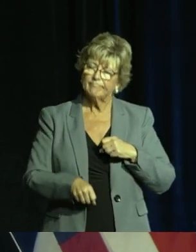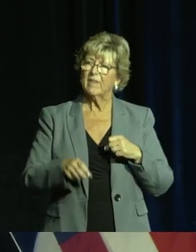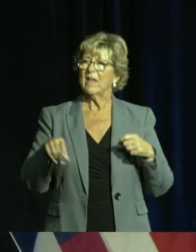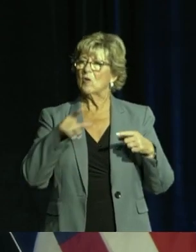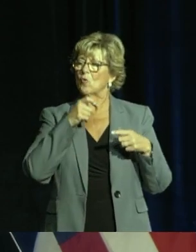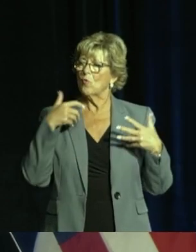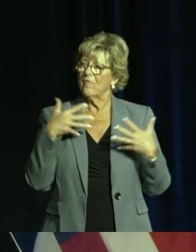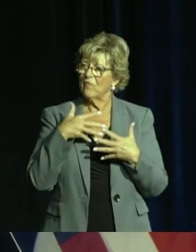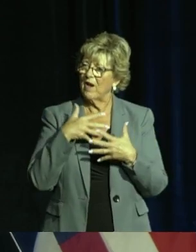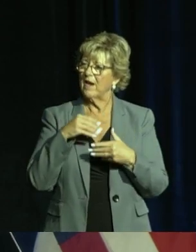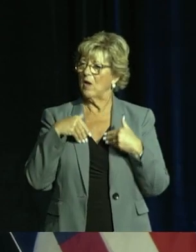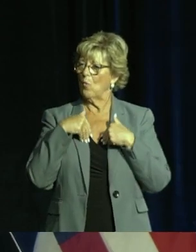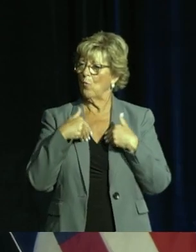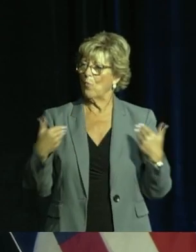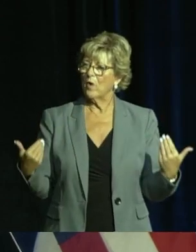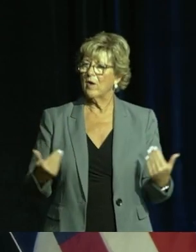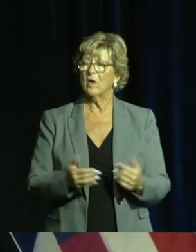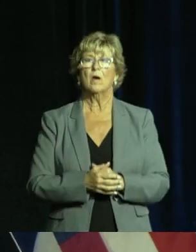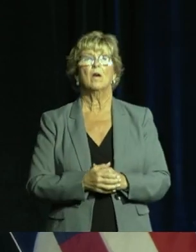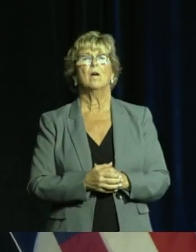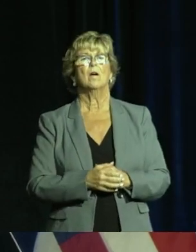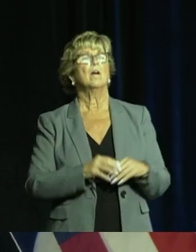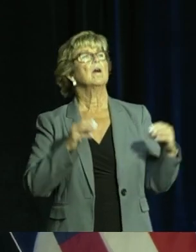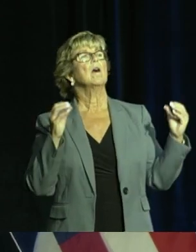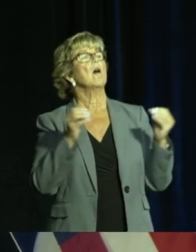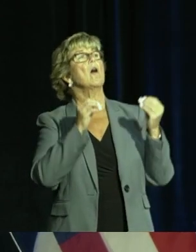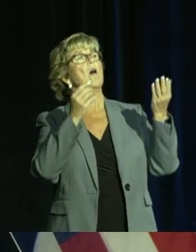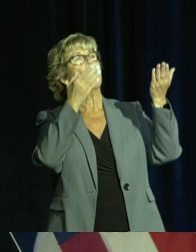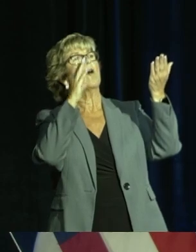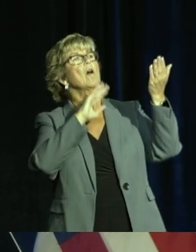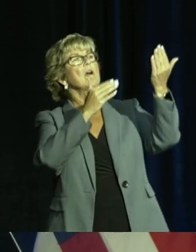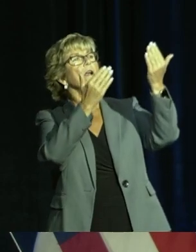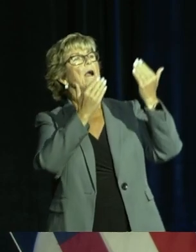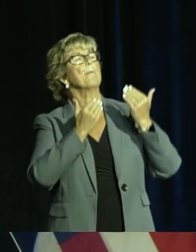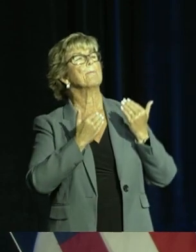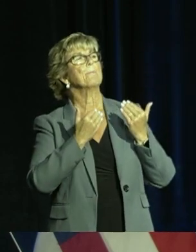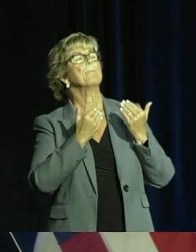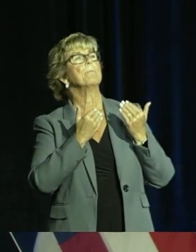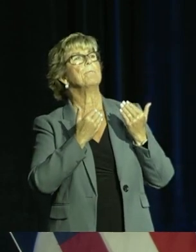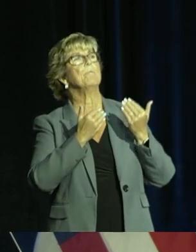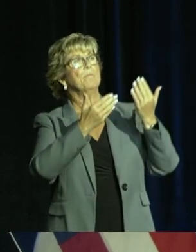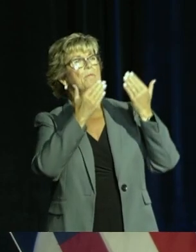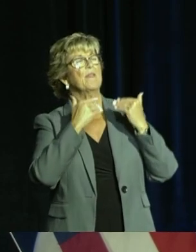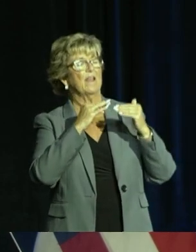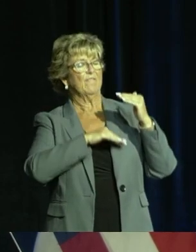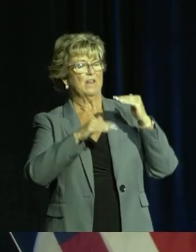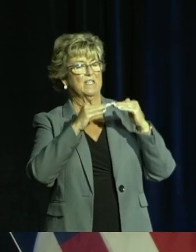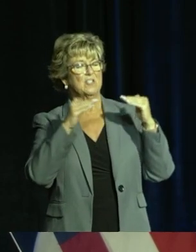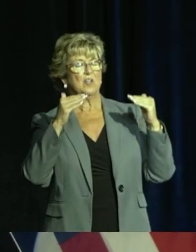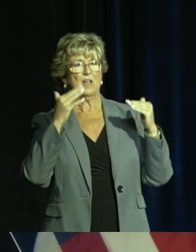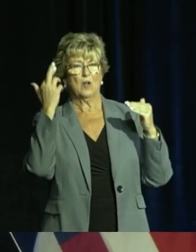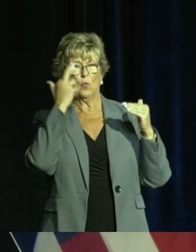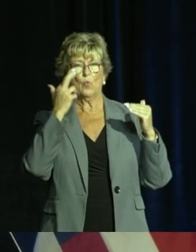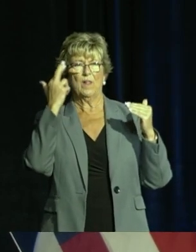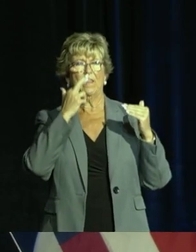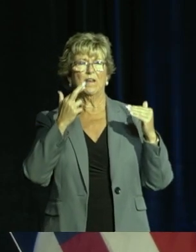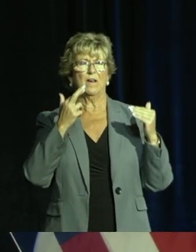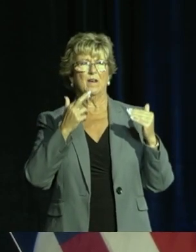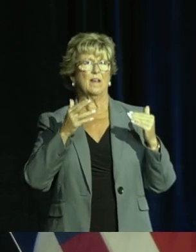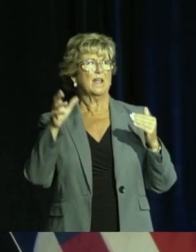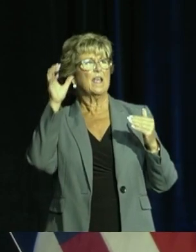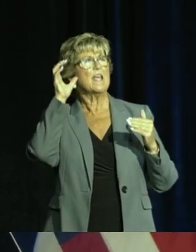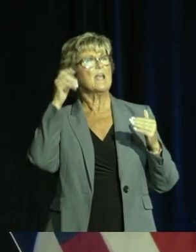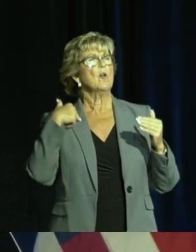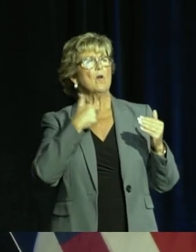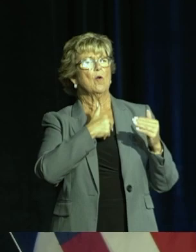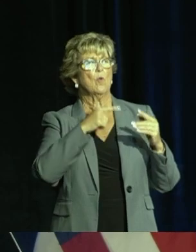frightened and the weary. O source of godliness, come near. God of justice, where are you? Hear us as